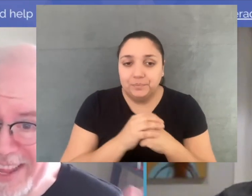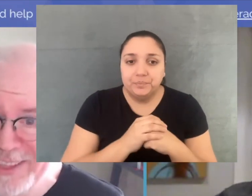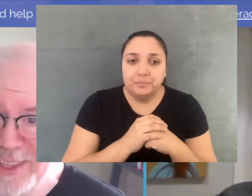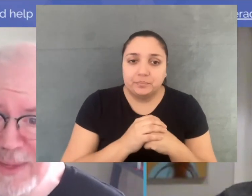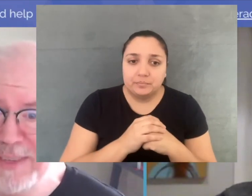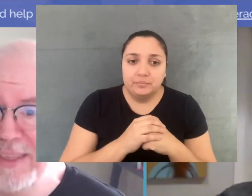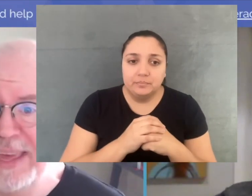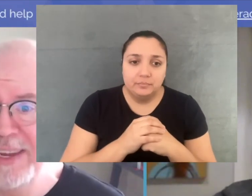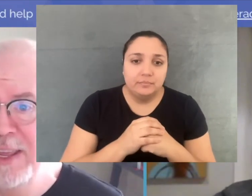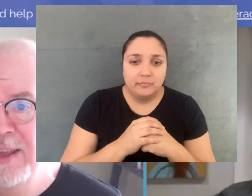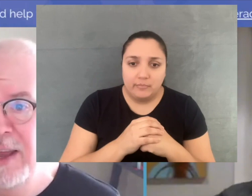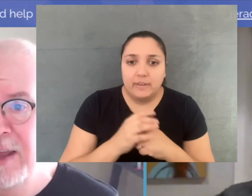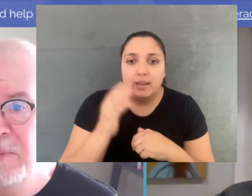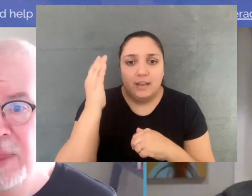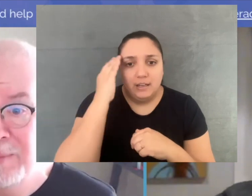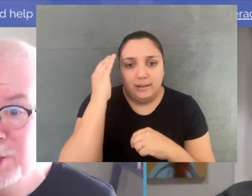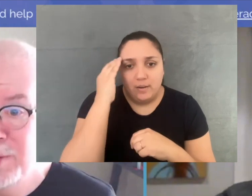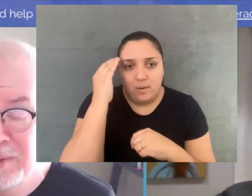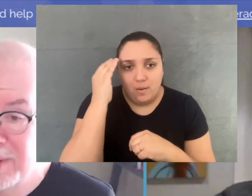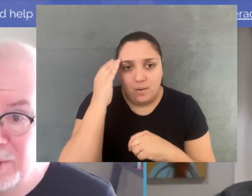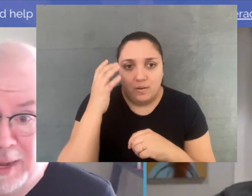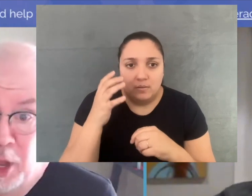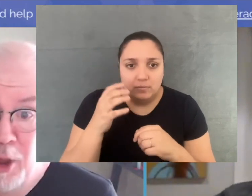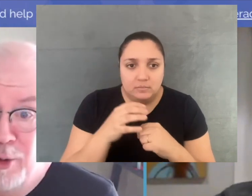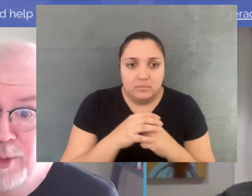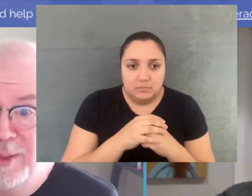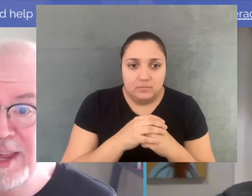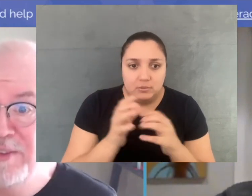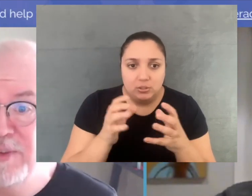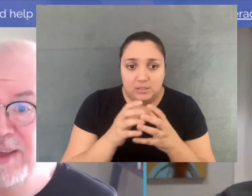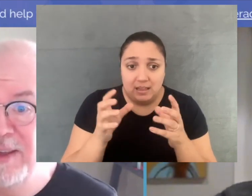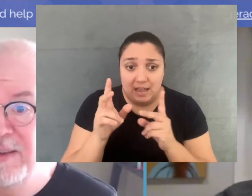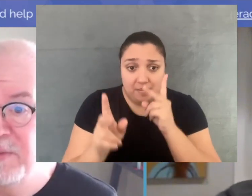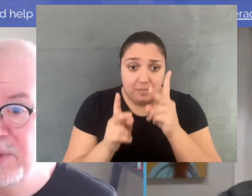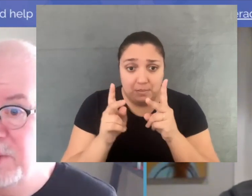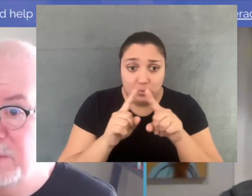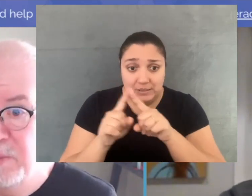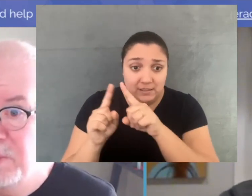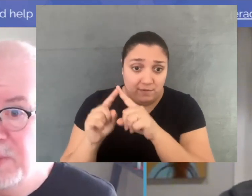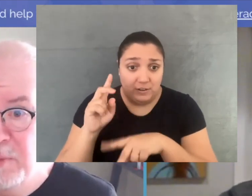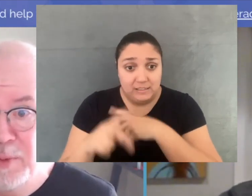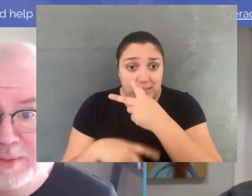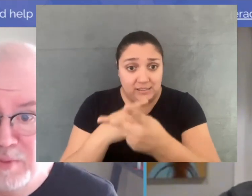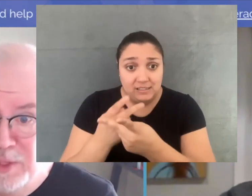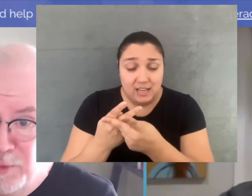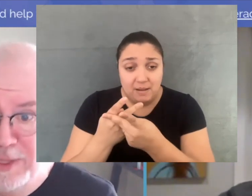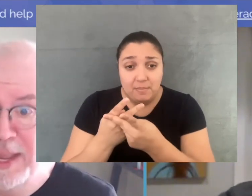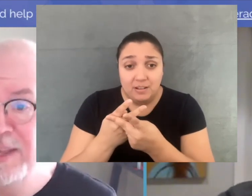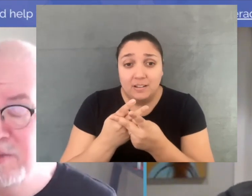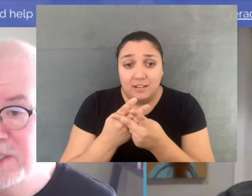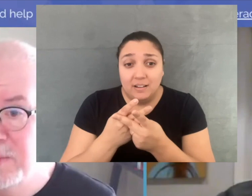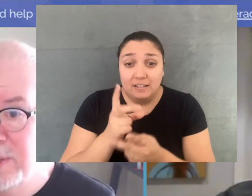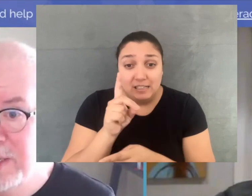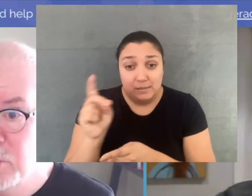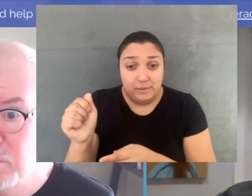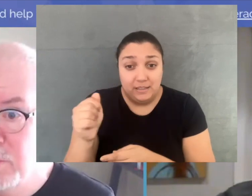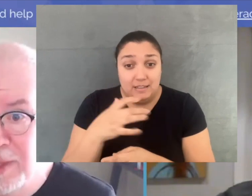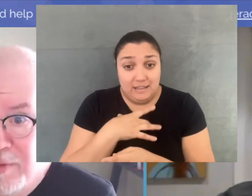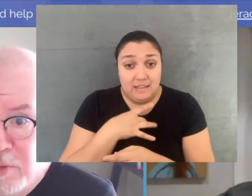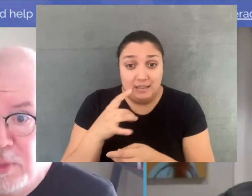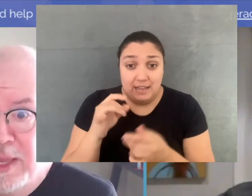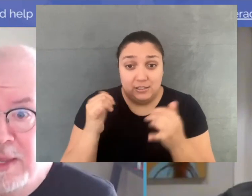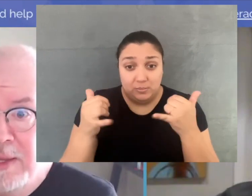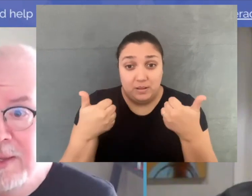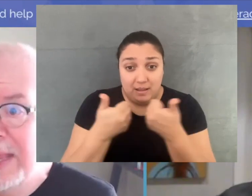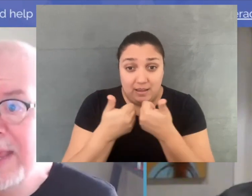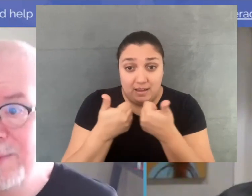kind of add to the mix of that. I'm sure, I know there are a lot of, people with different kinds of disabilities who love